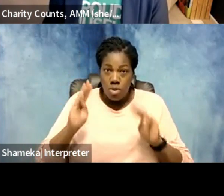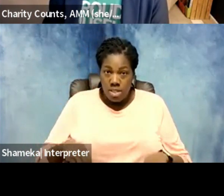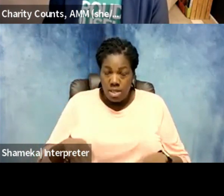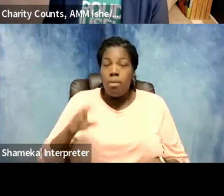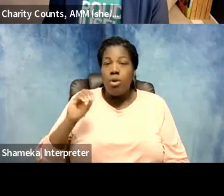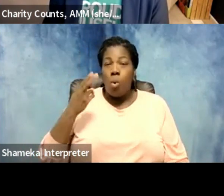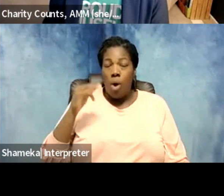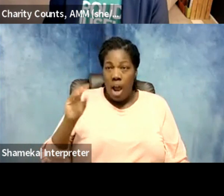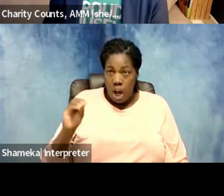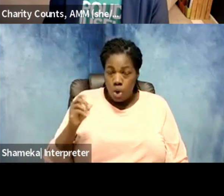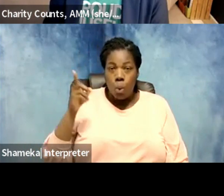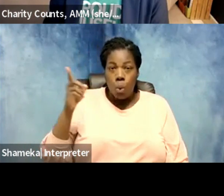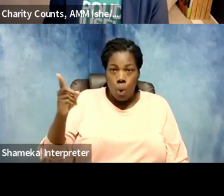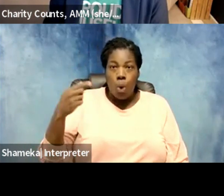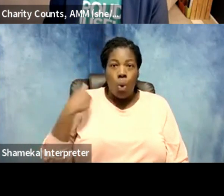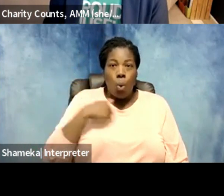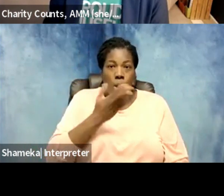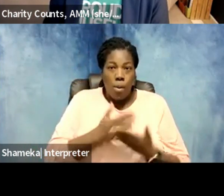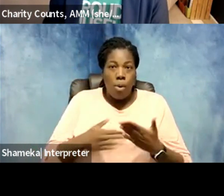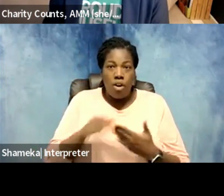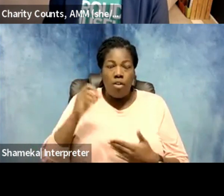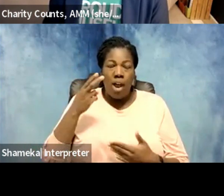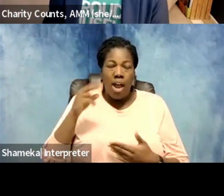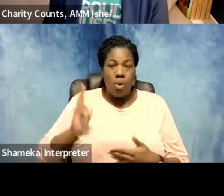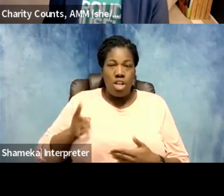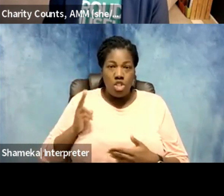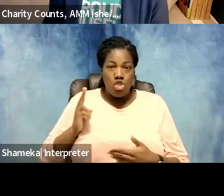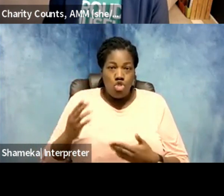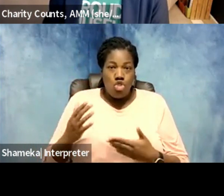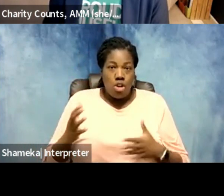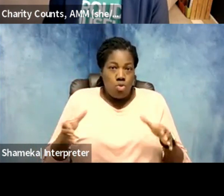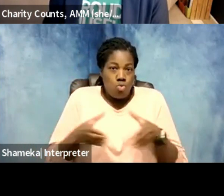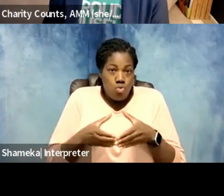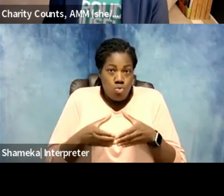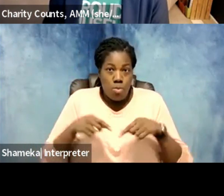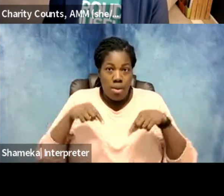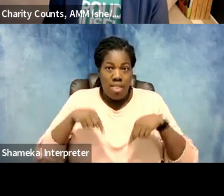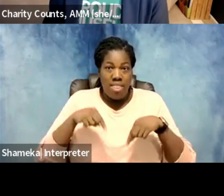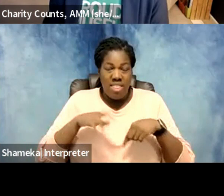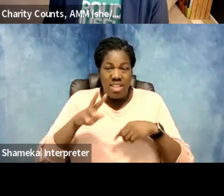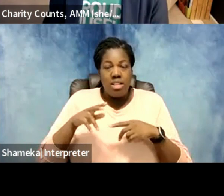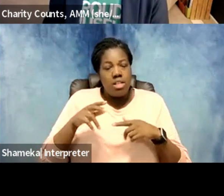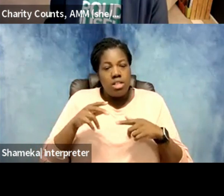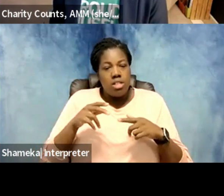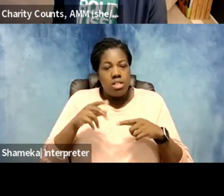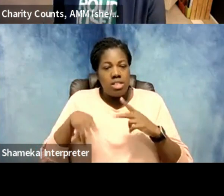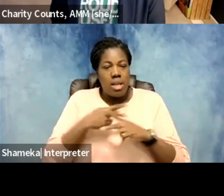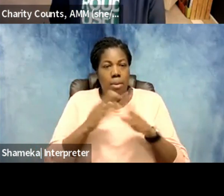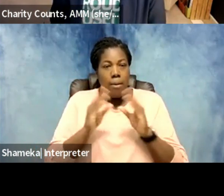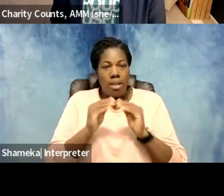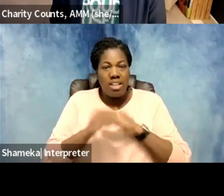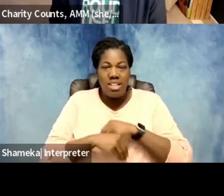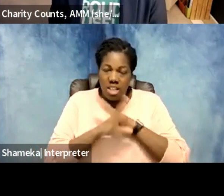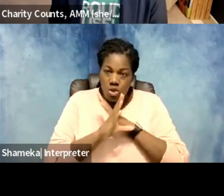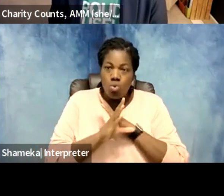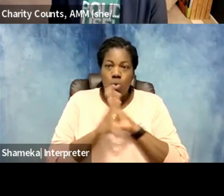Ohio. We are a division of the Ohio History Connection. In this era of virtual meetings, when digital spaces may substitute our